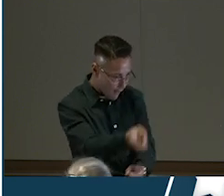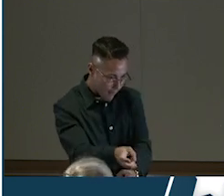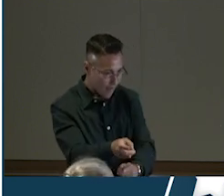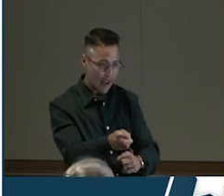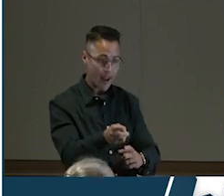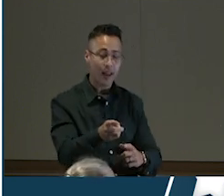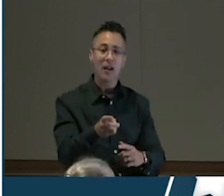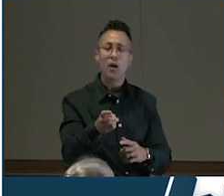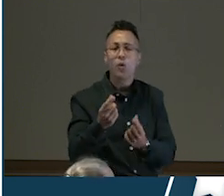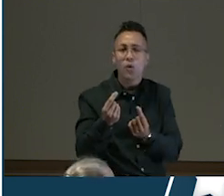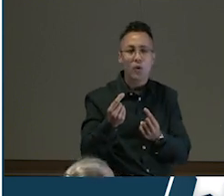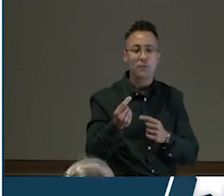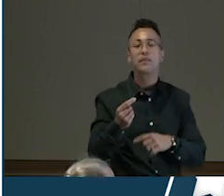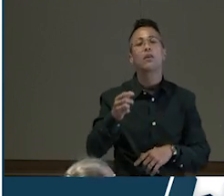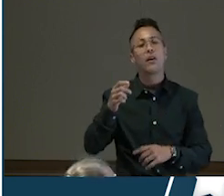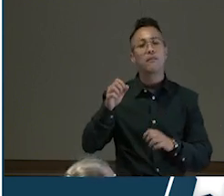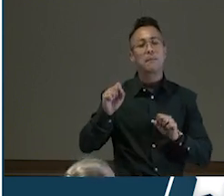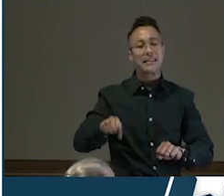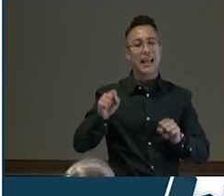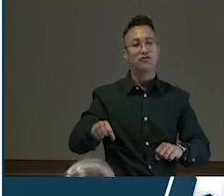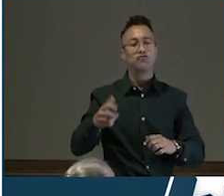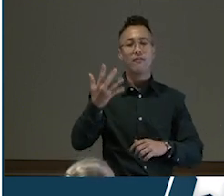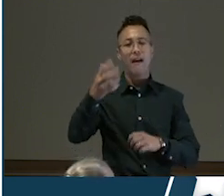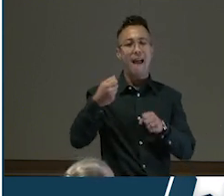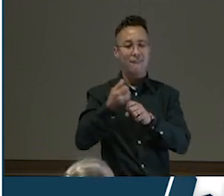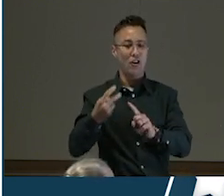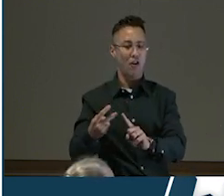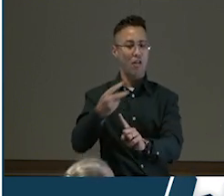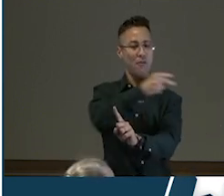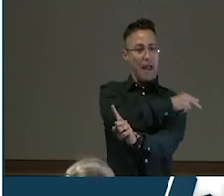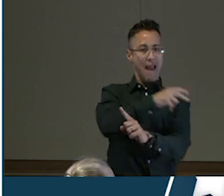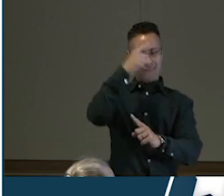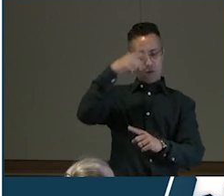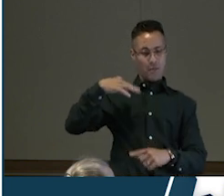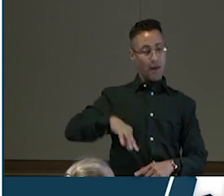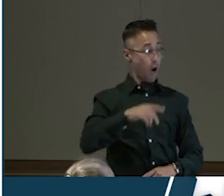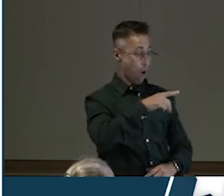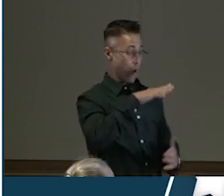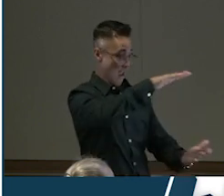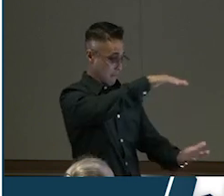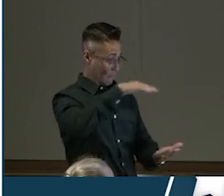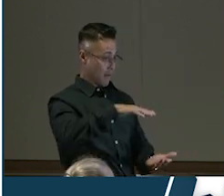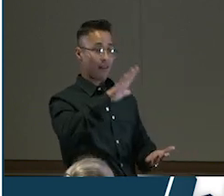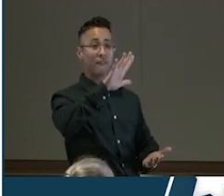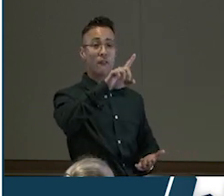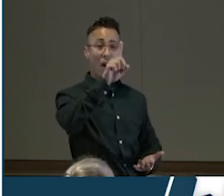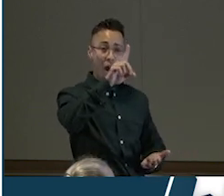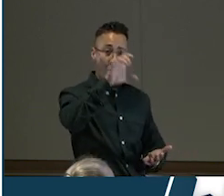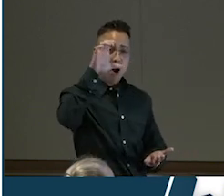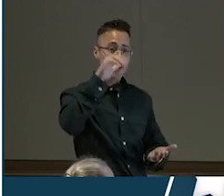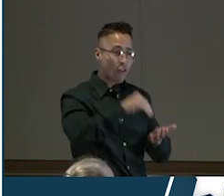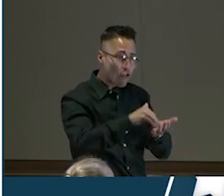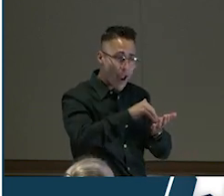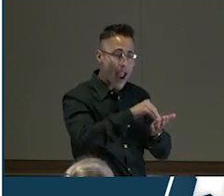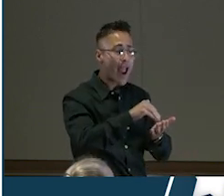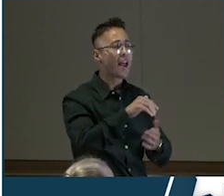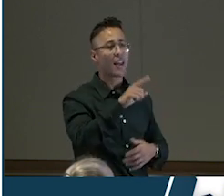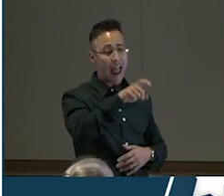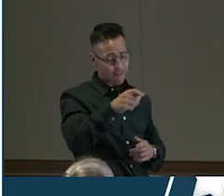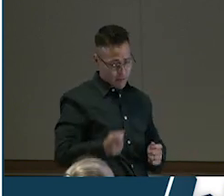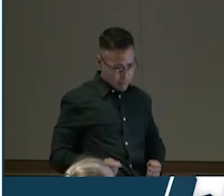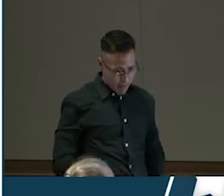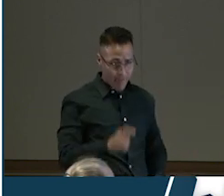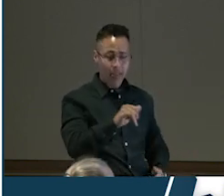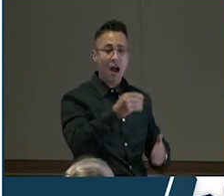potential 5-year look back on the benefits. So they're going to come in and say, oh, they've got this pile of $100,000. They got to spend the $100,000. Then